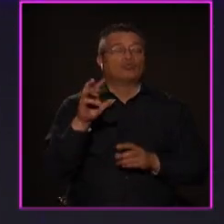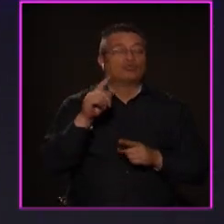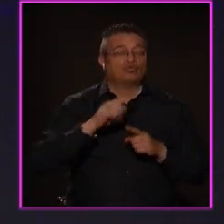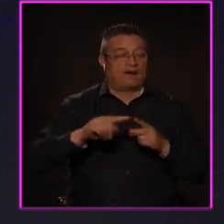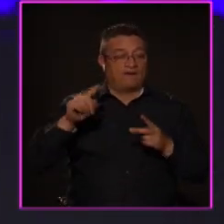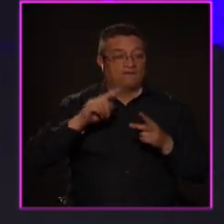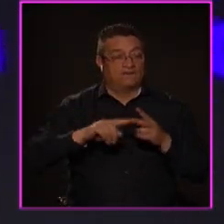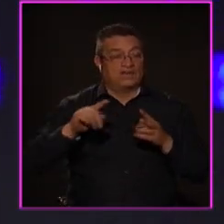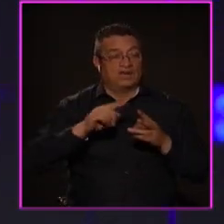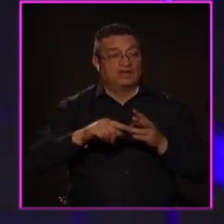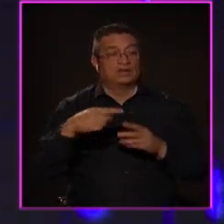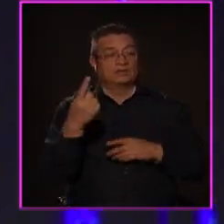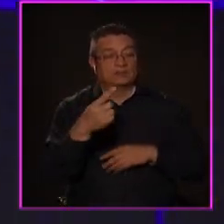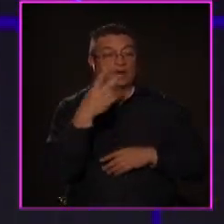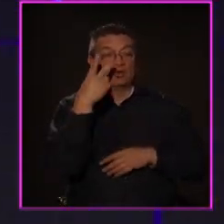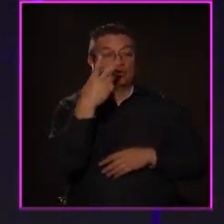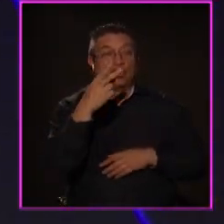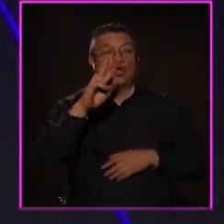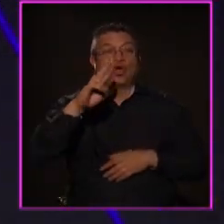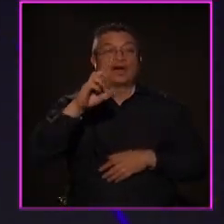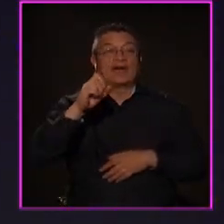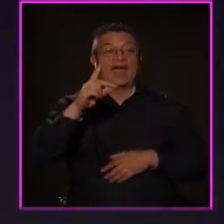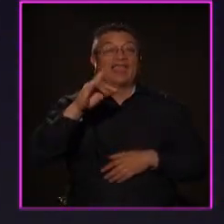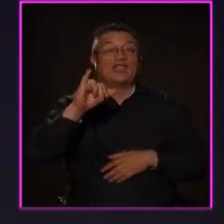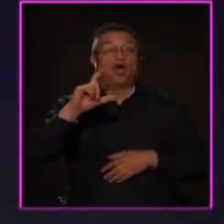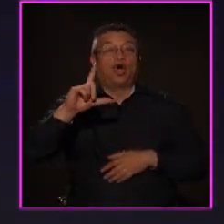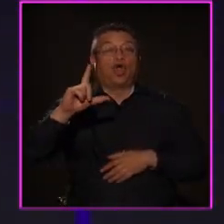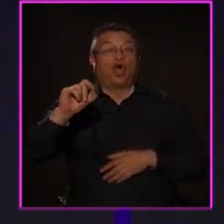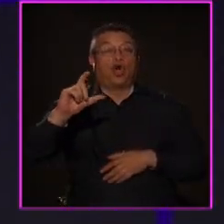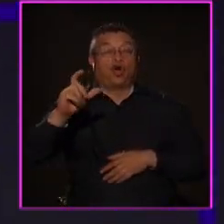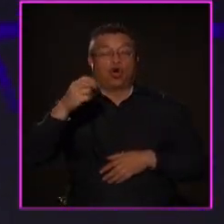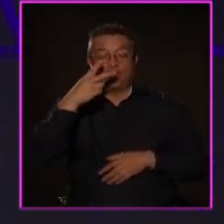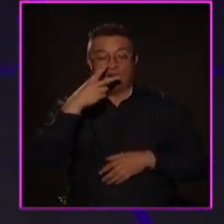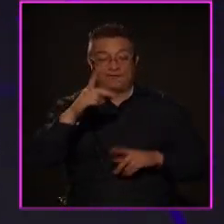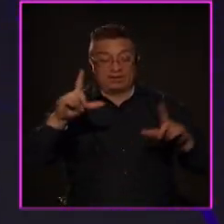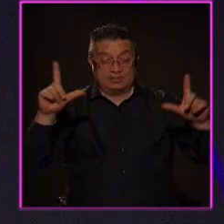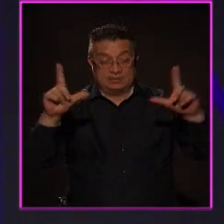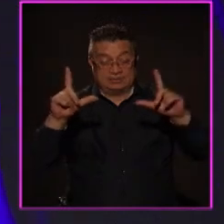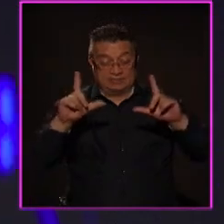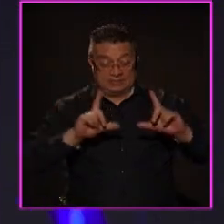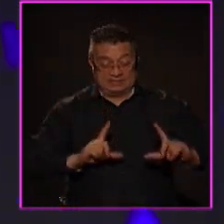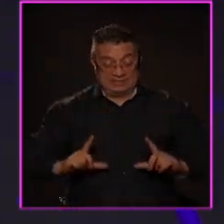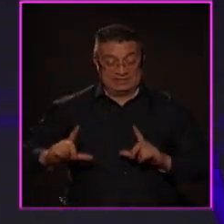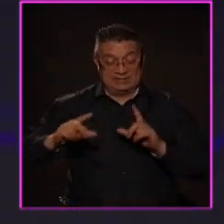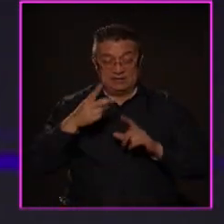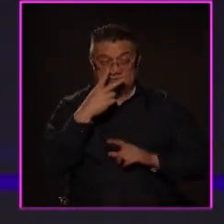looking at scans and trying to see, okay, is there like maybe breast cancer